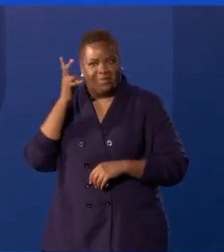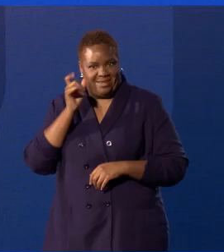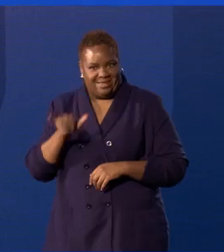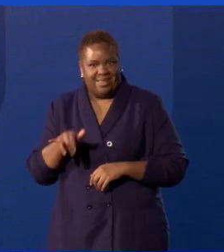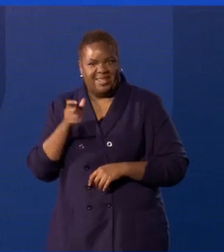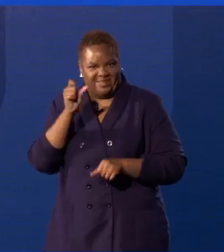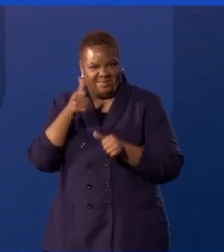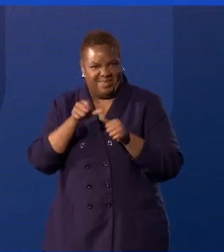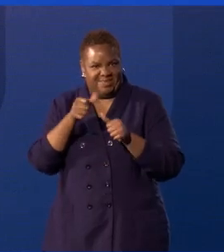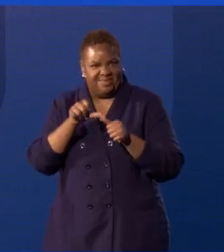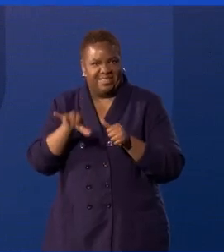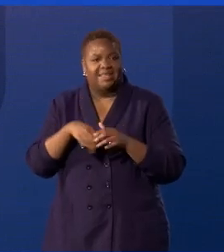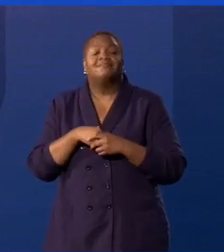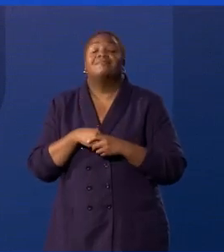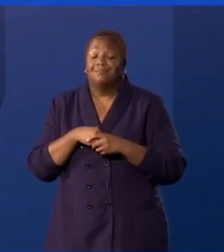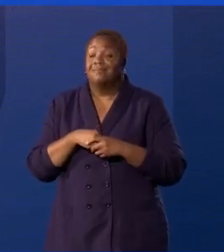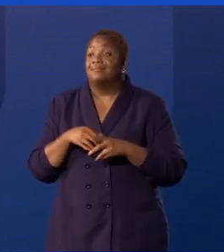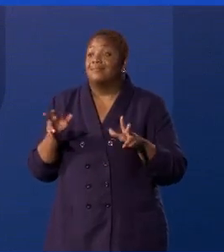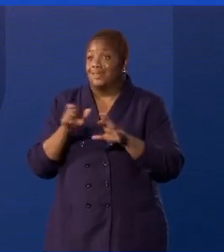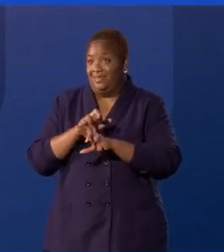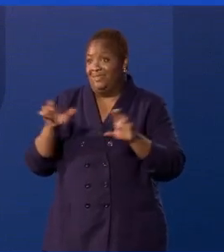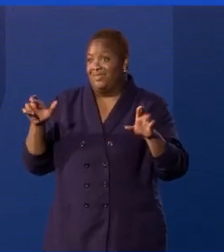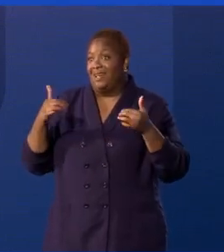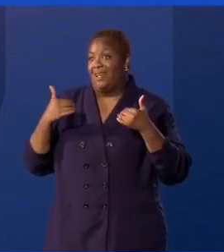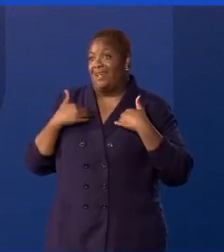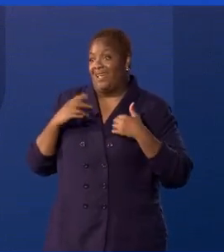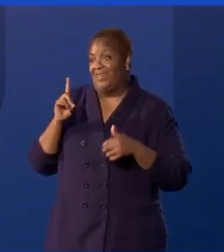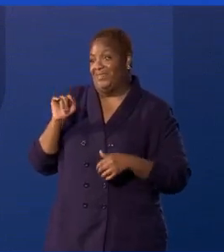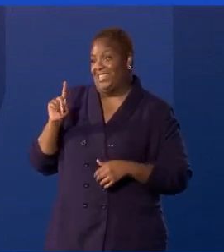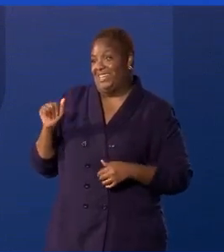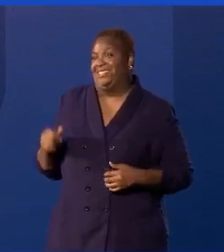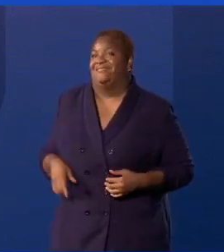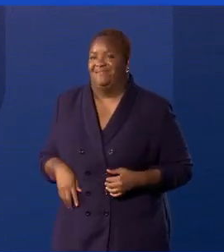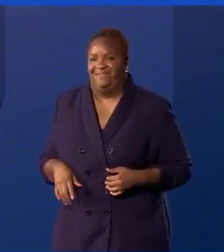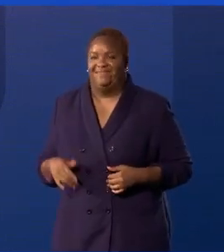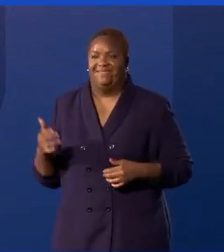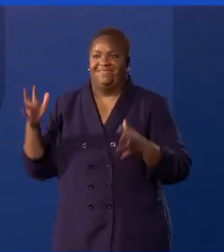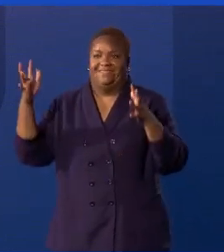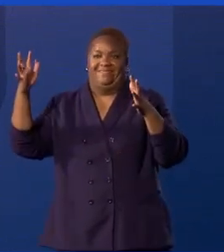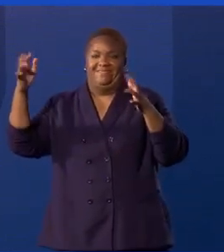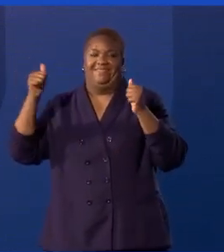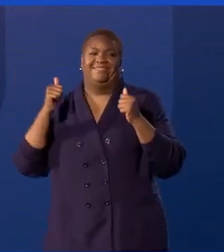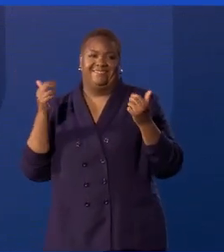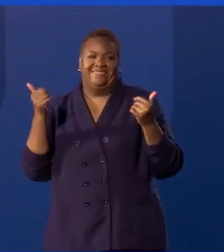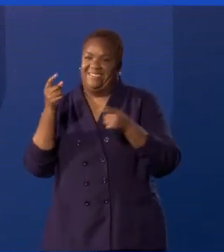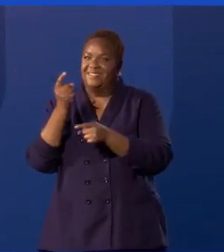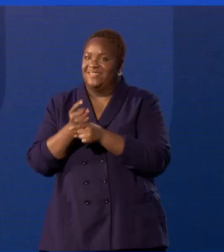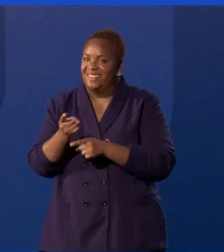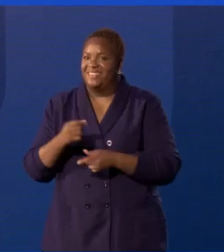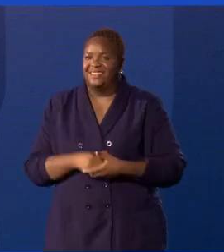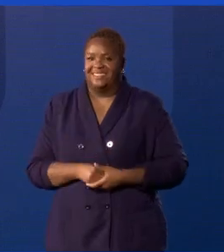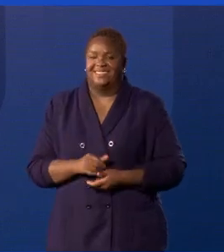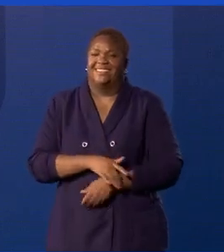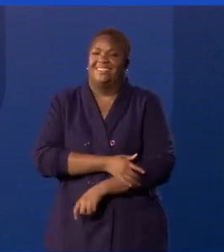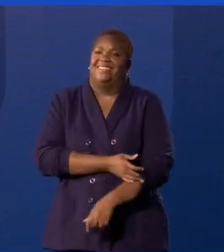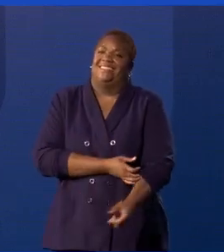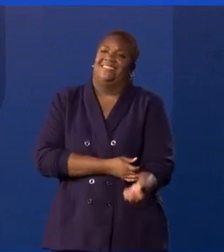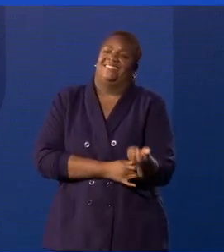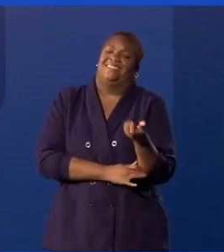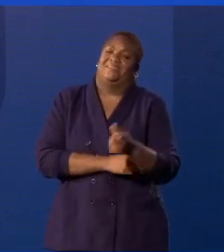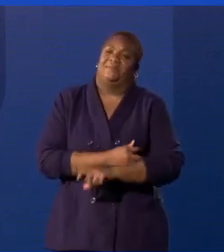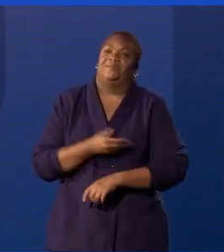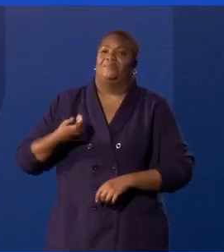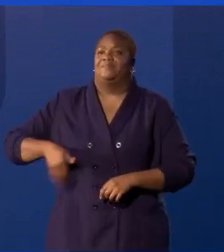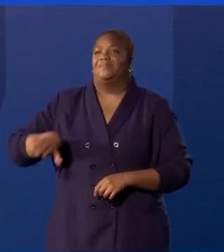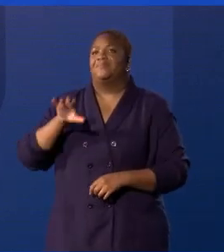one? Well, buckle up. I've got data. So here we go. Woo, that's right. My name